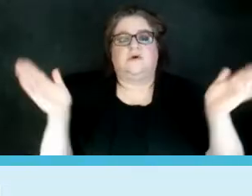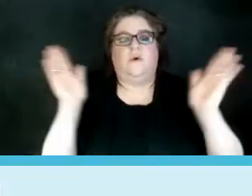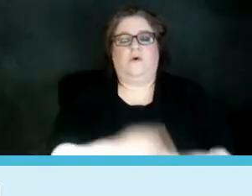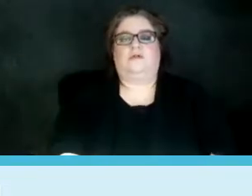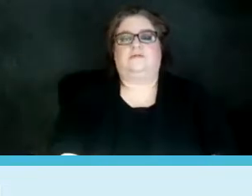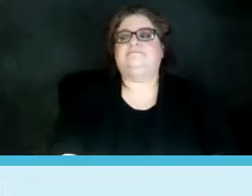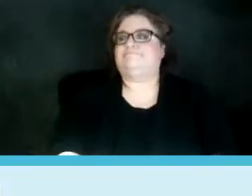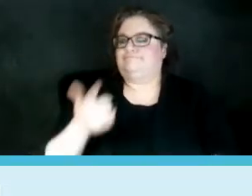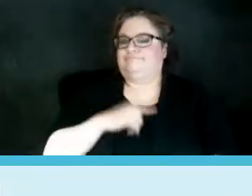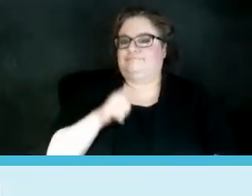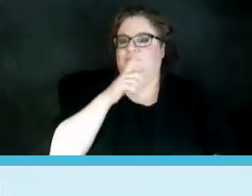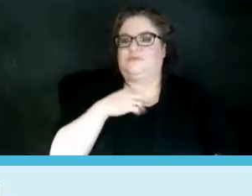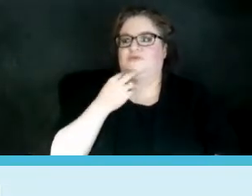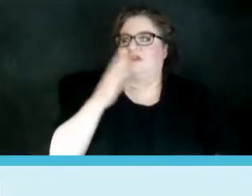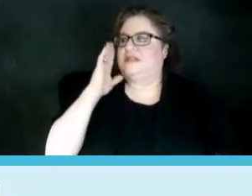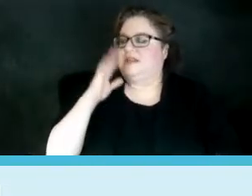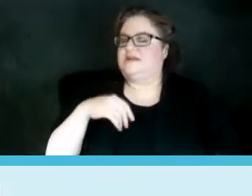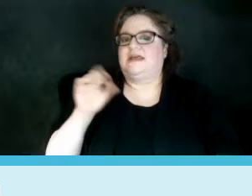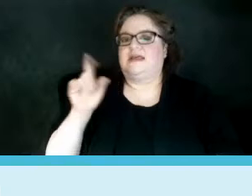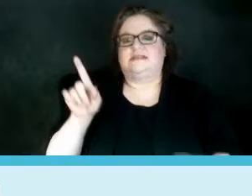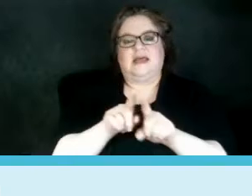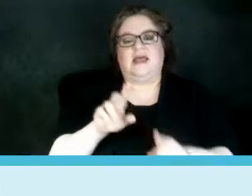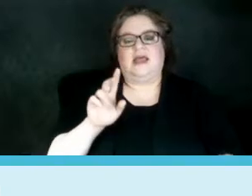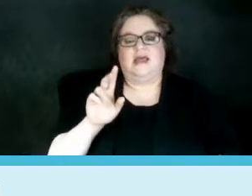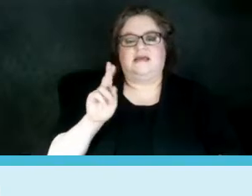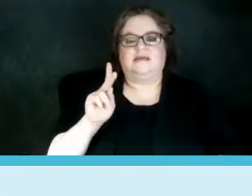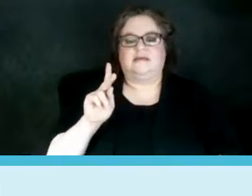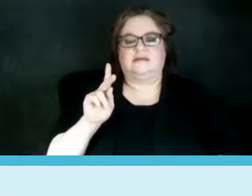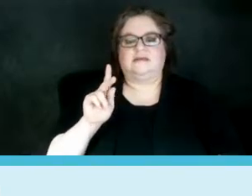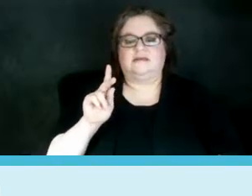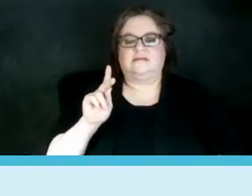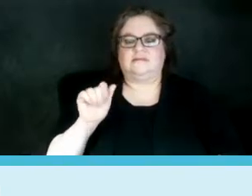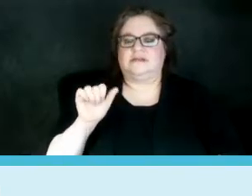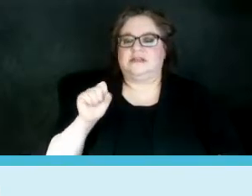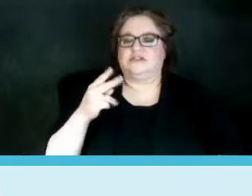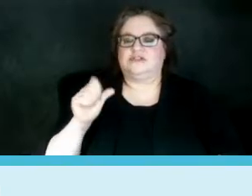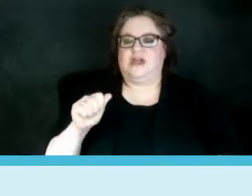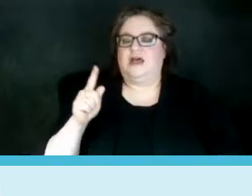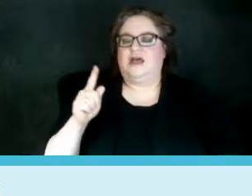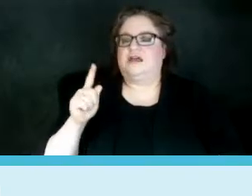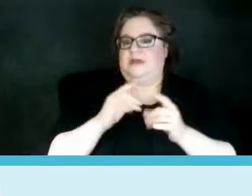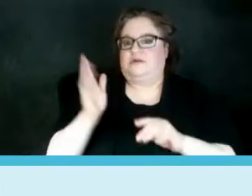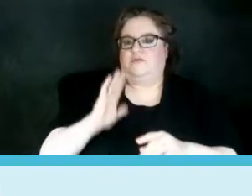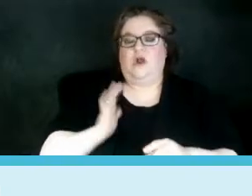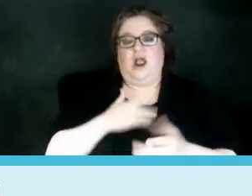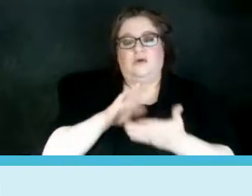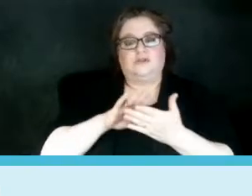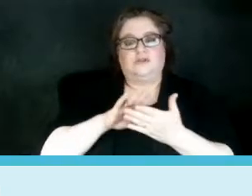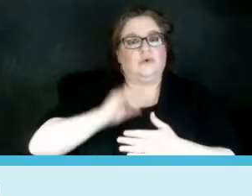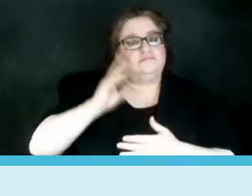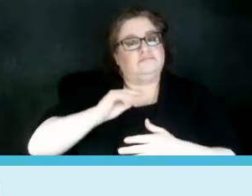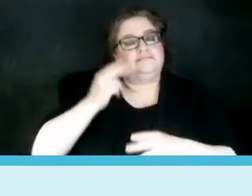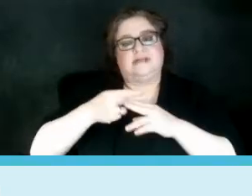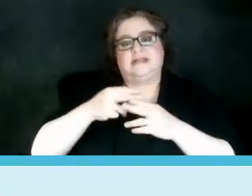Okay, thank you. As Kashasha mentioned, our school went through a name change, and